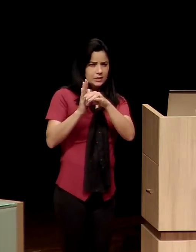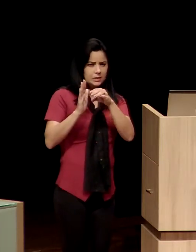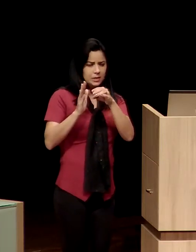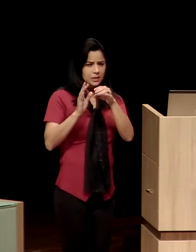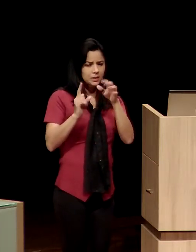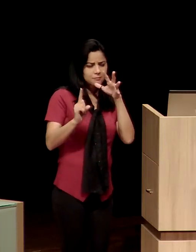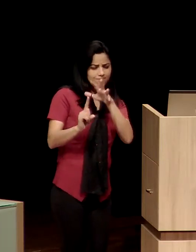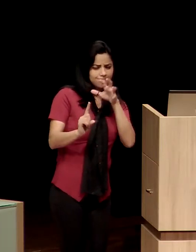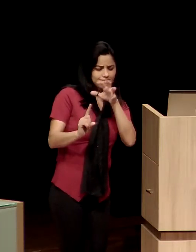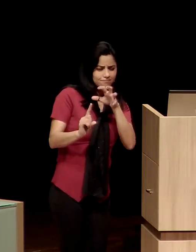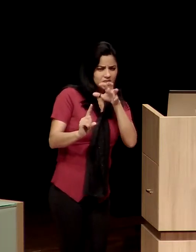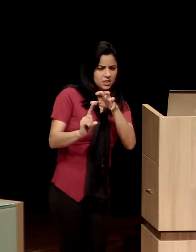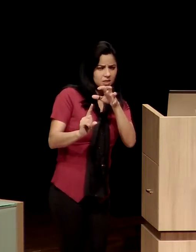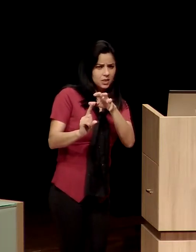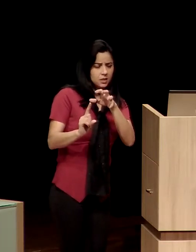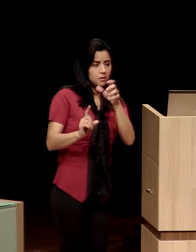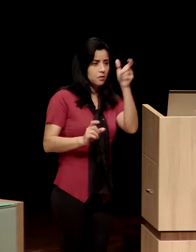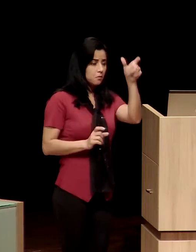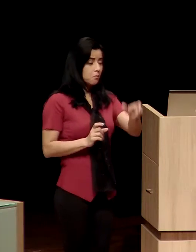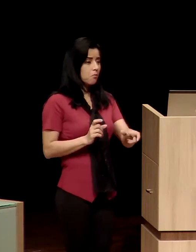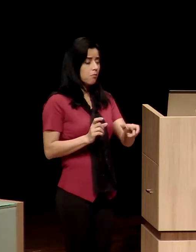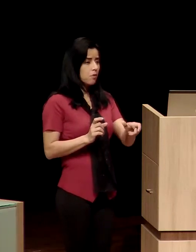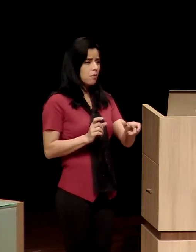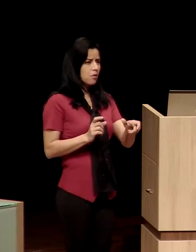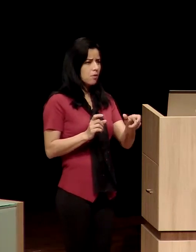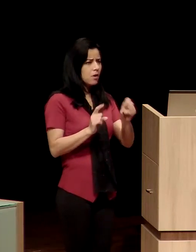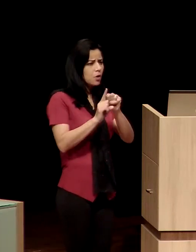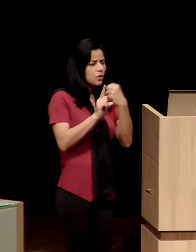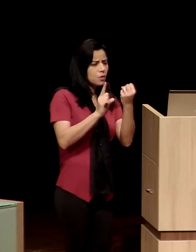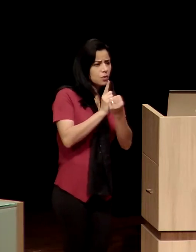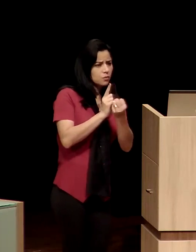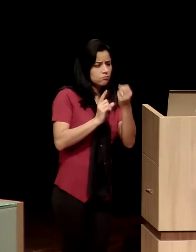pela moral social e